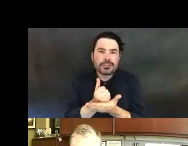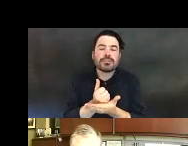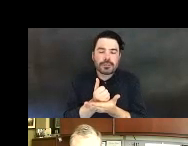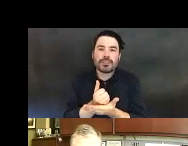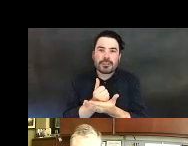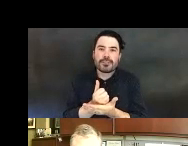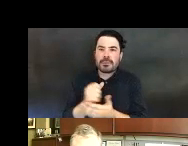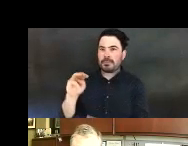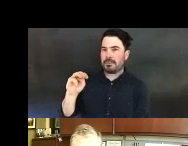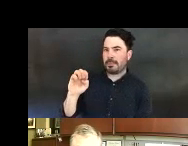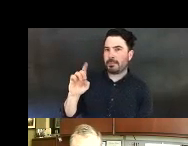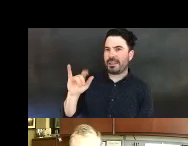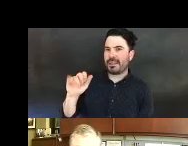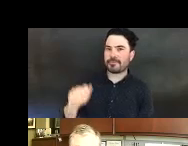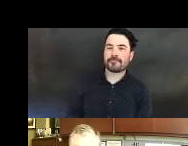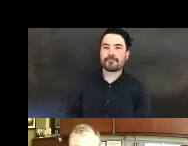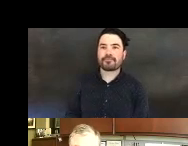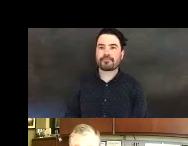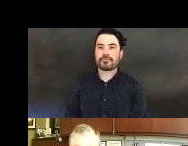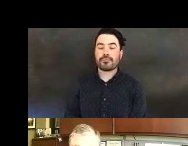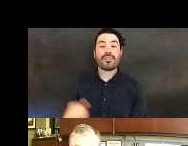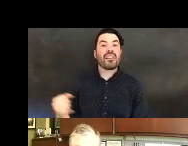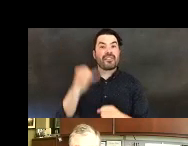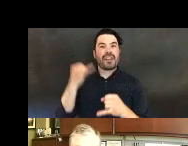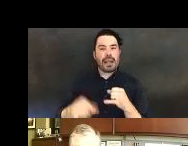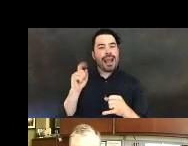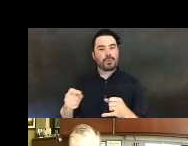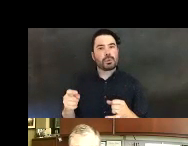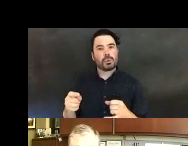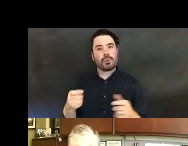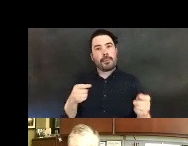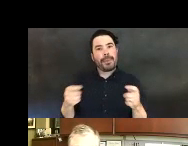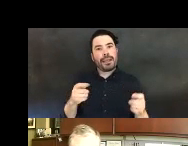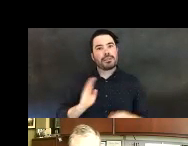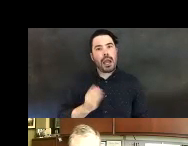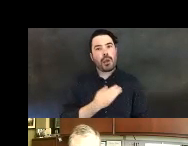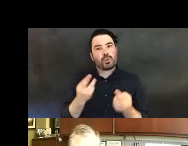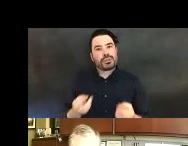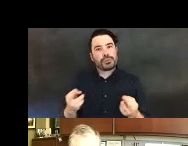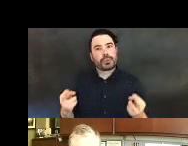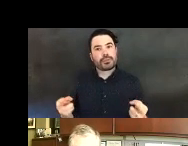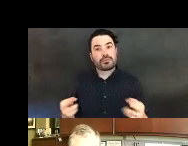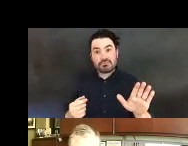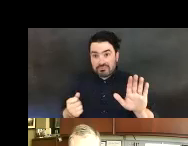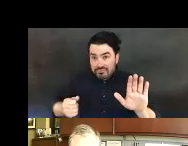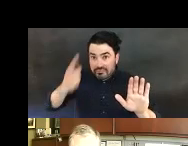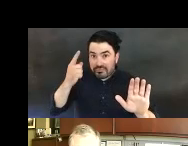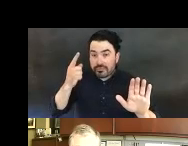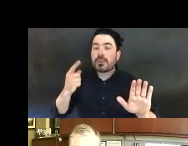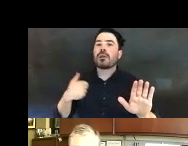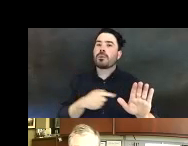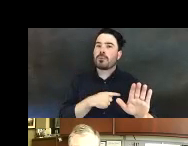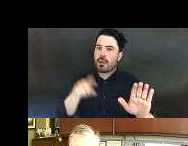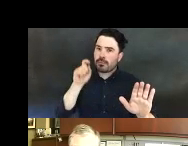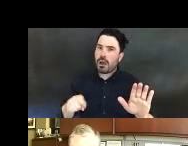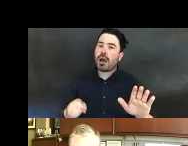media. And then finally, we're going to need to manage our collection resources. So as we imagine that we may require additional testing or